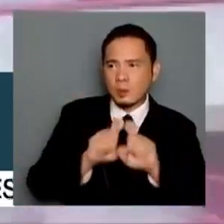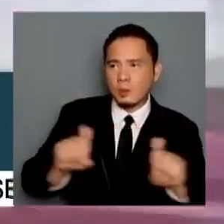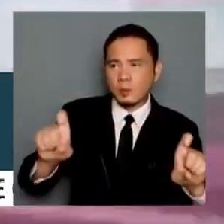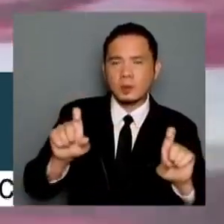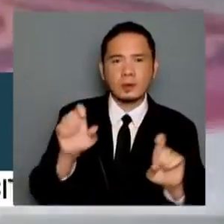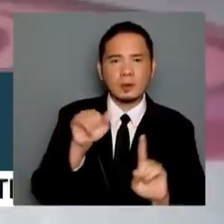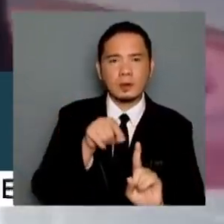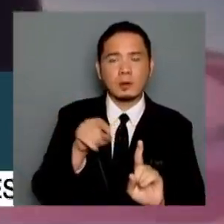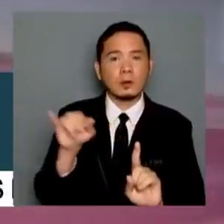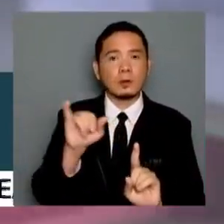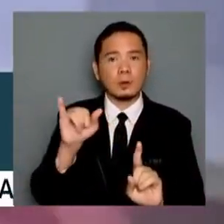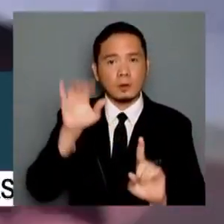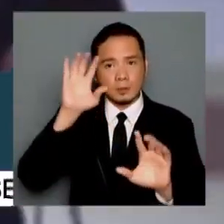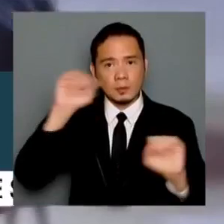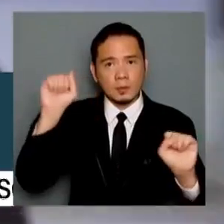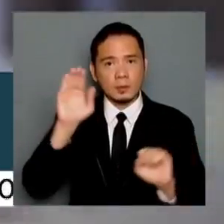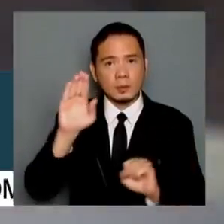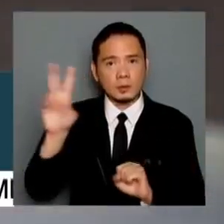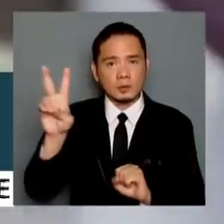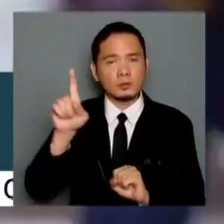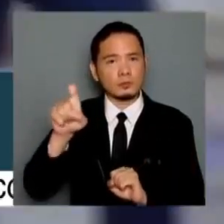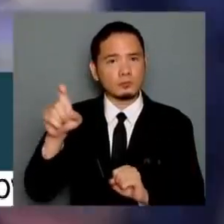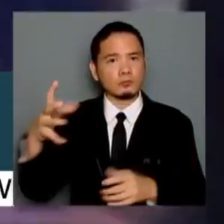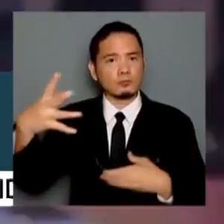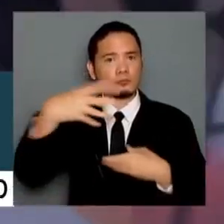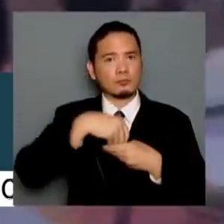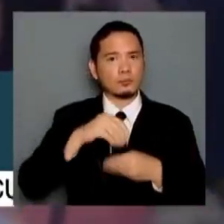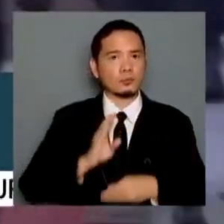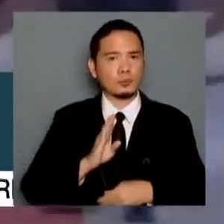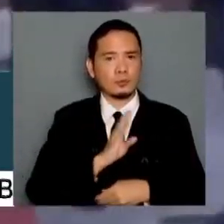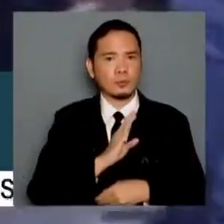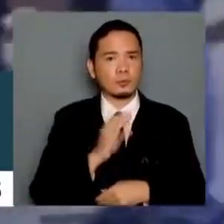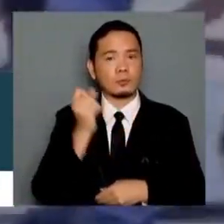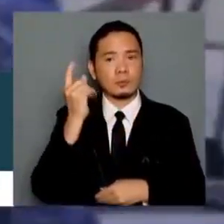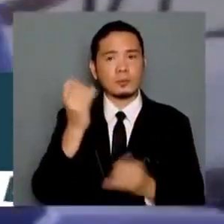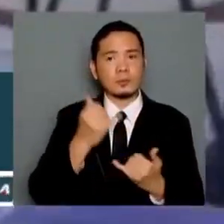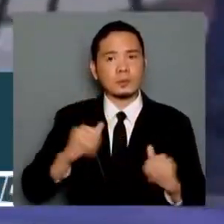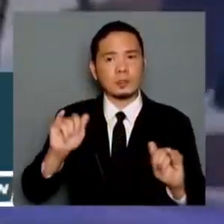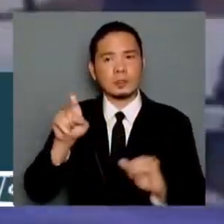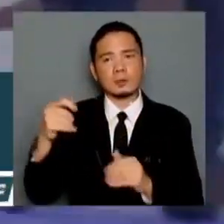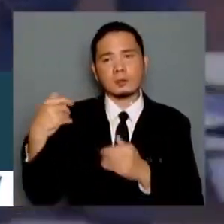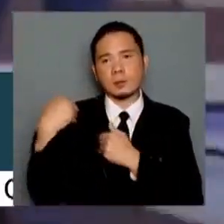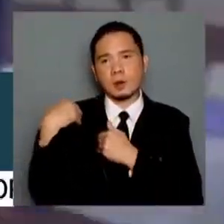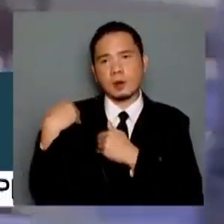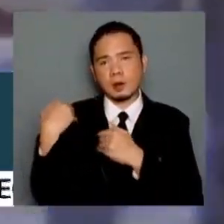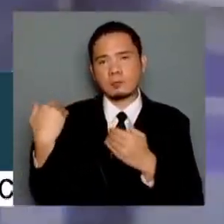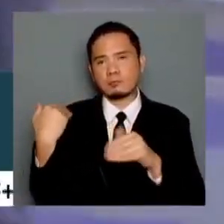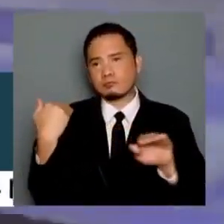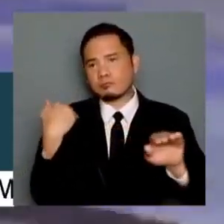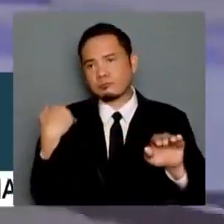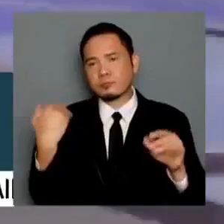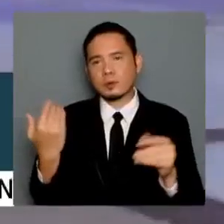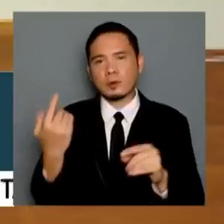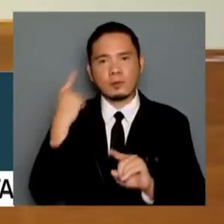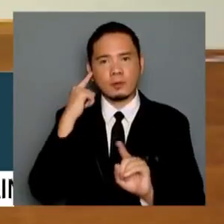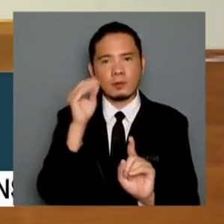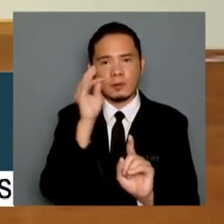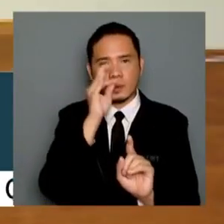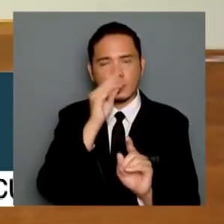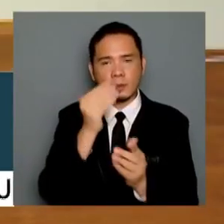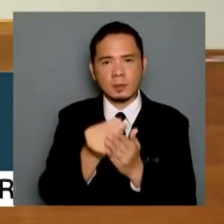powerful statement that the highest official of the land will be accountable to the Filipino people for the performance of the fund. And she